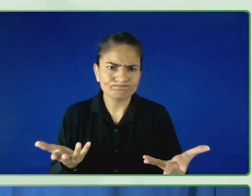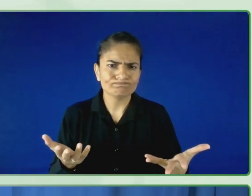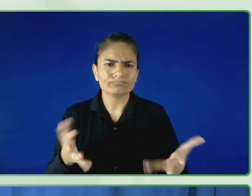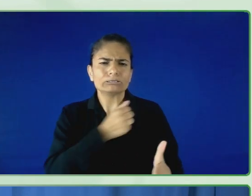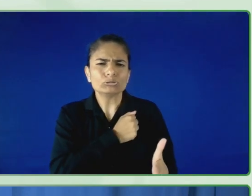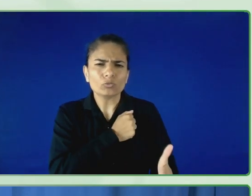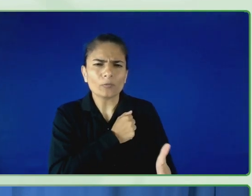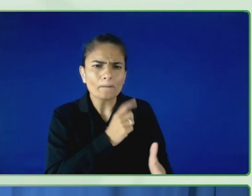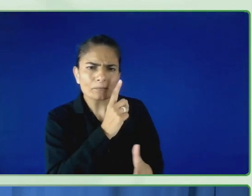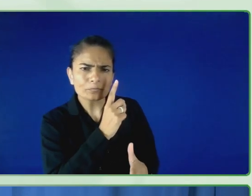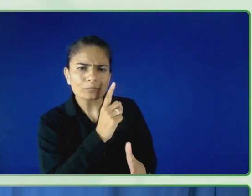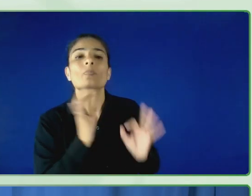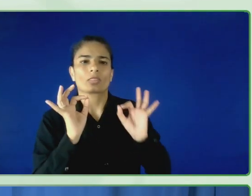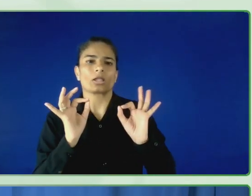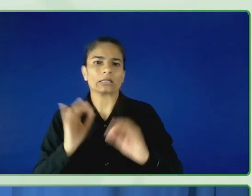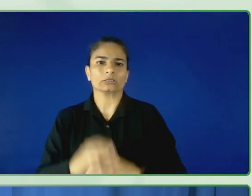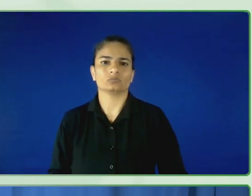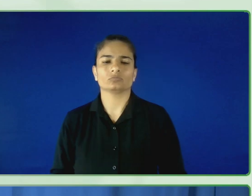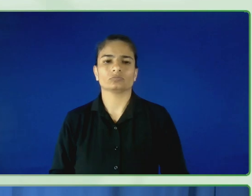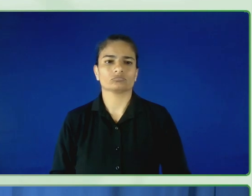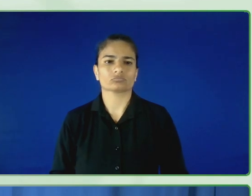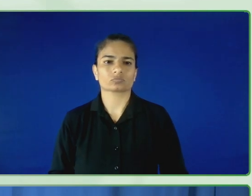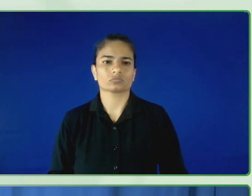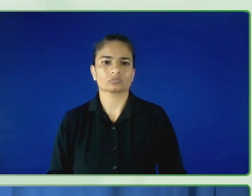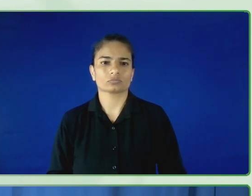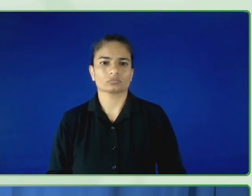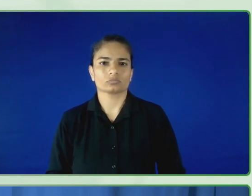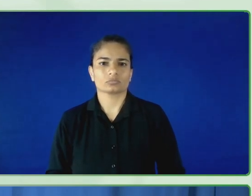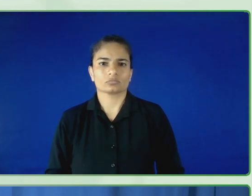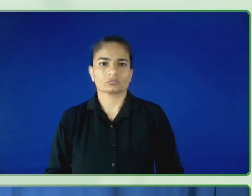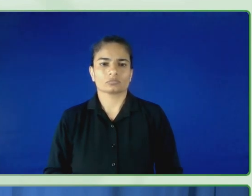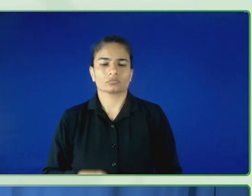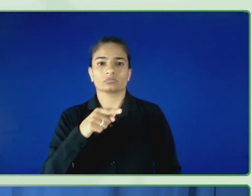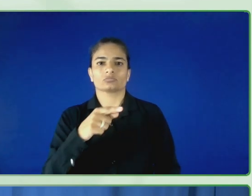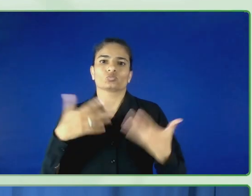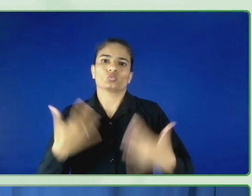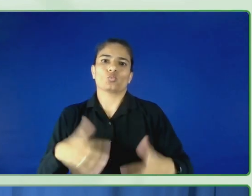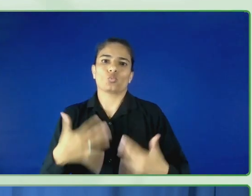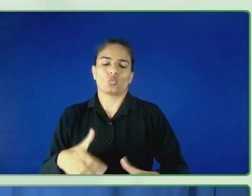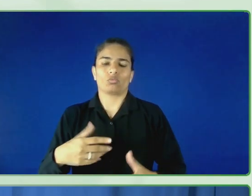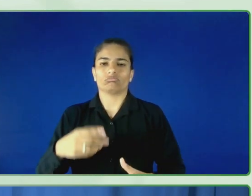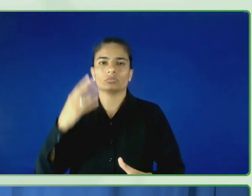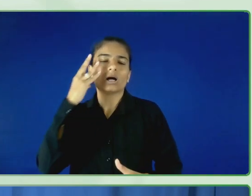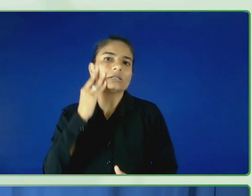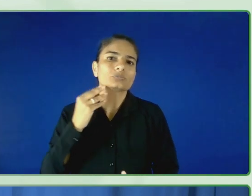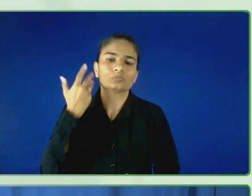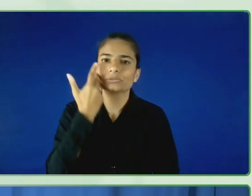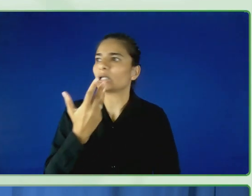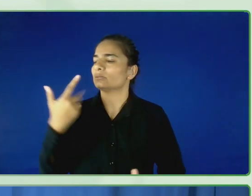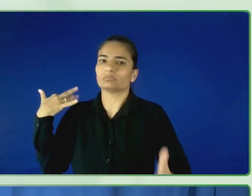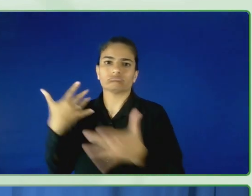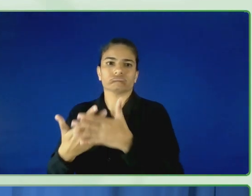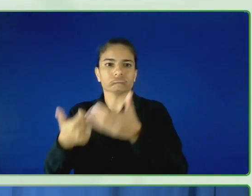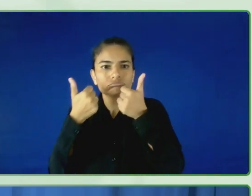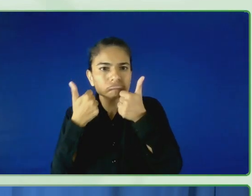was, for us, a great experience when Sir Richard Branson, I would